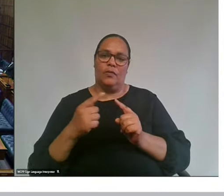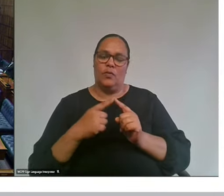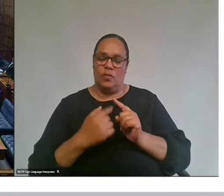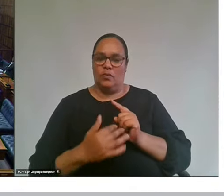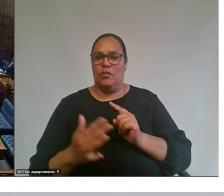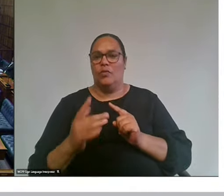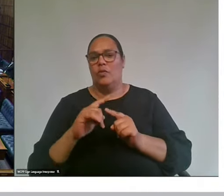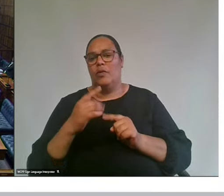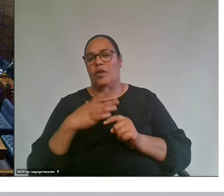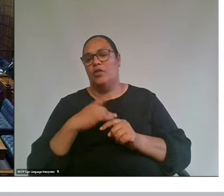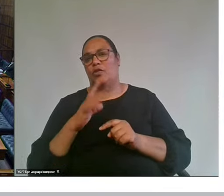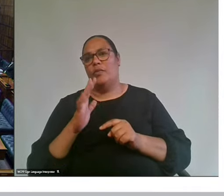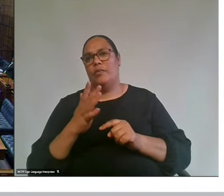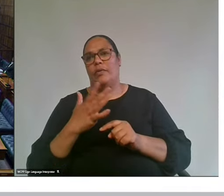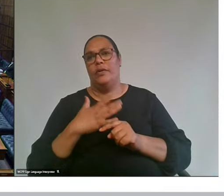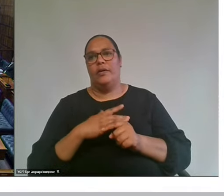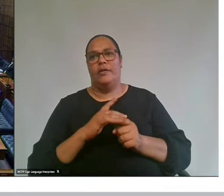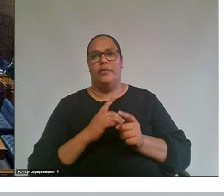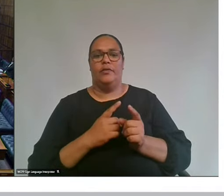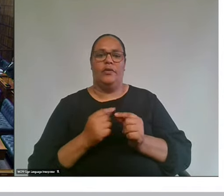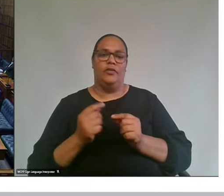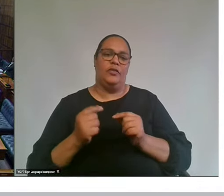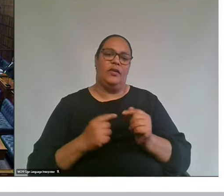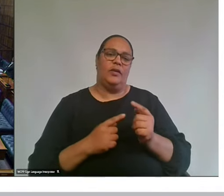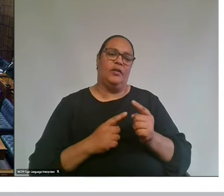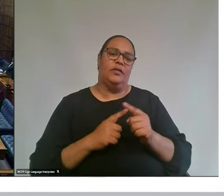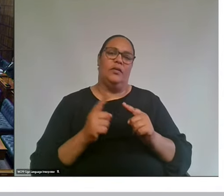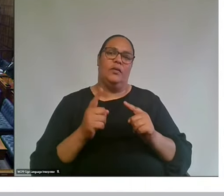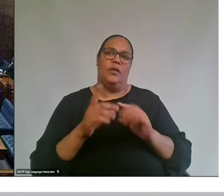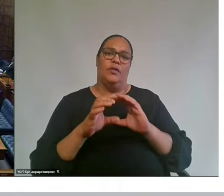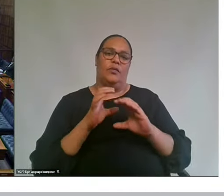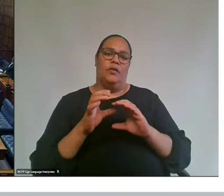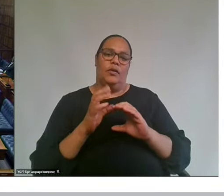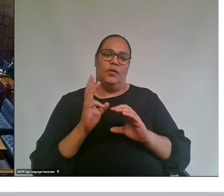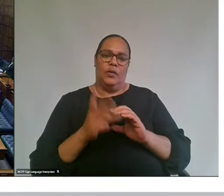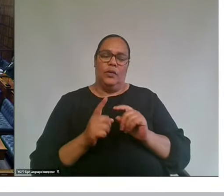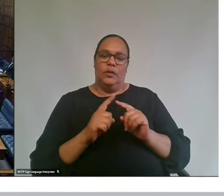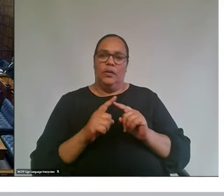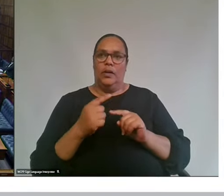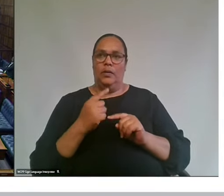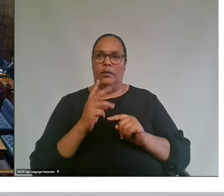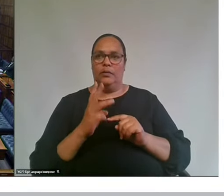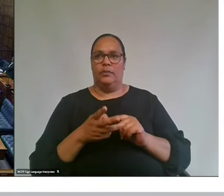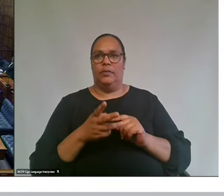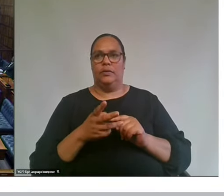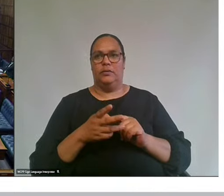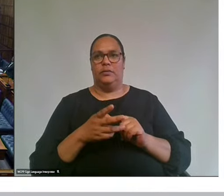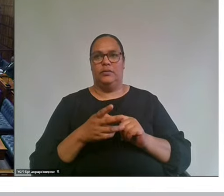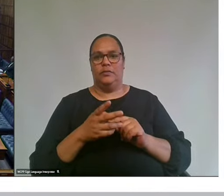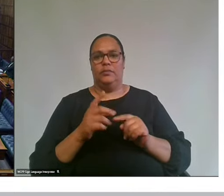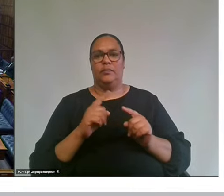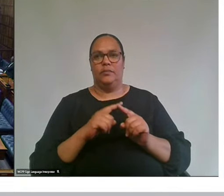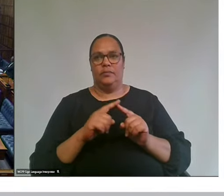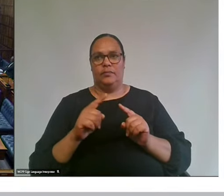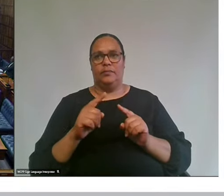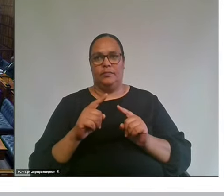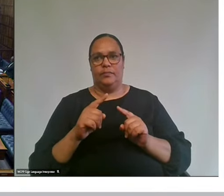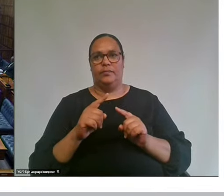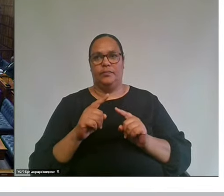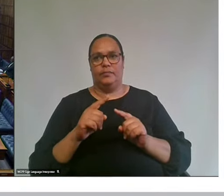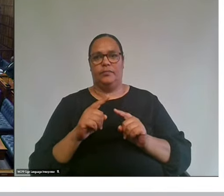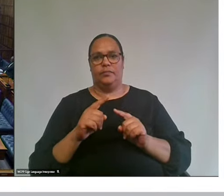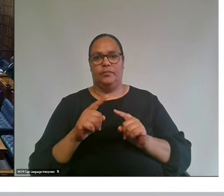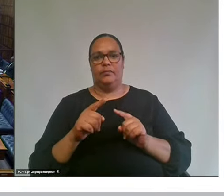so I'm interested indeed in that in that in that conversation understanding actually the complexity that is